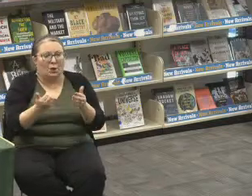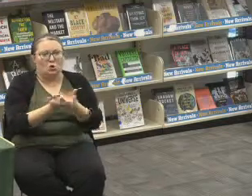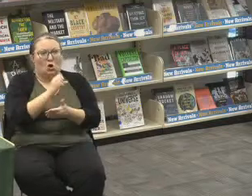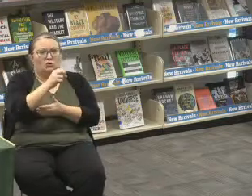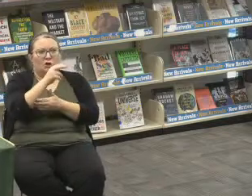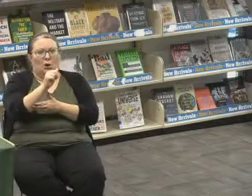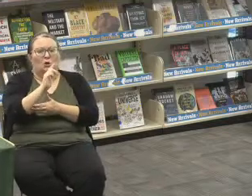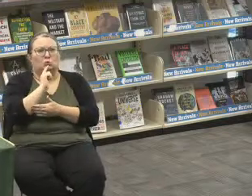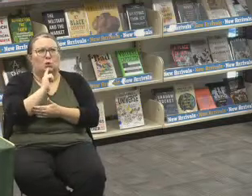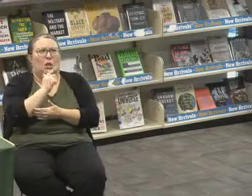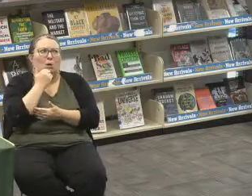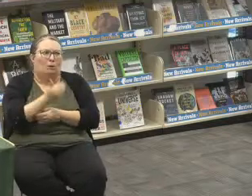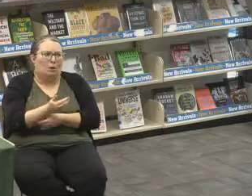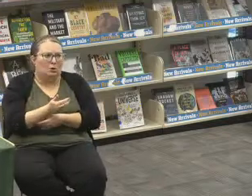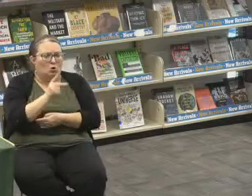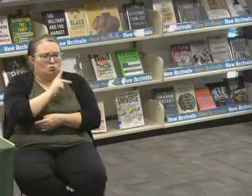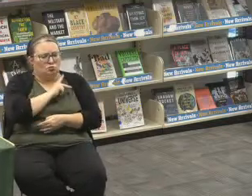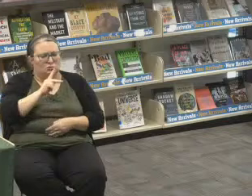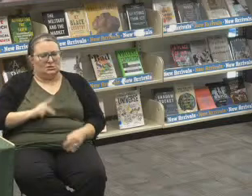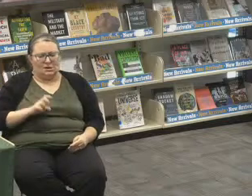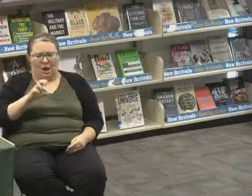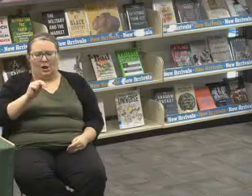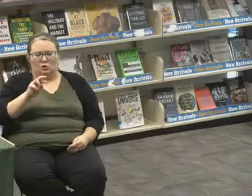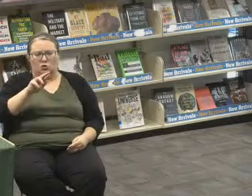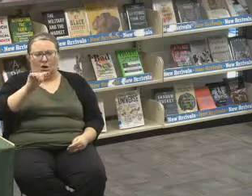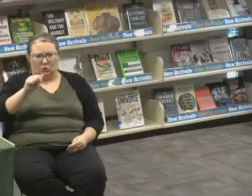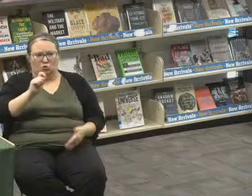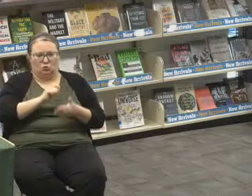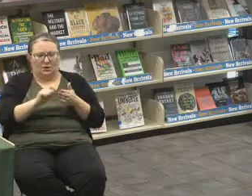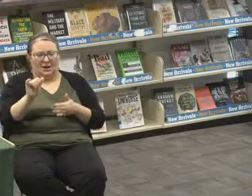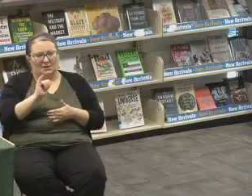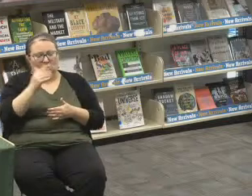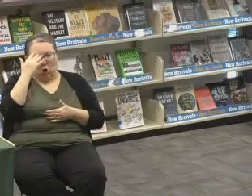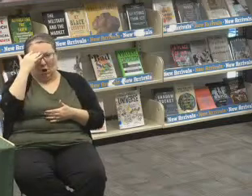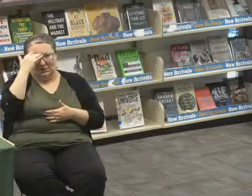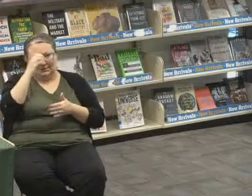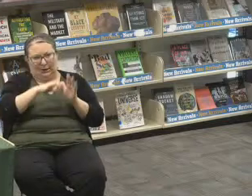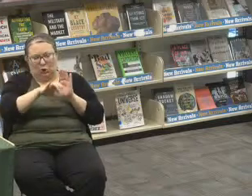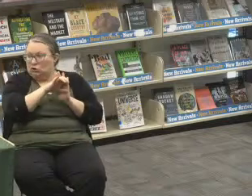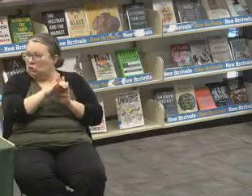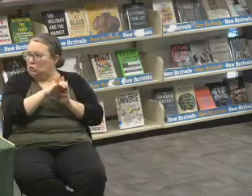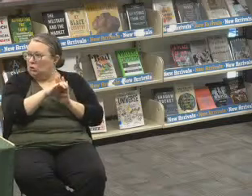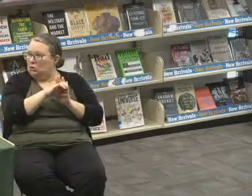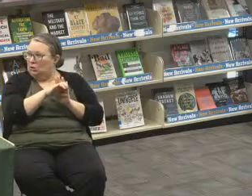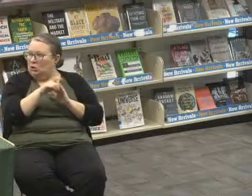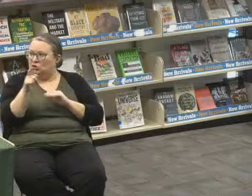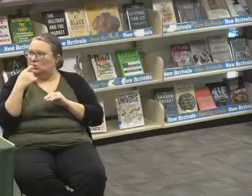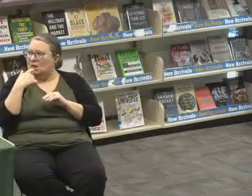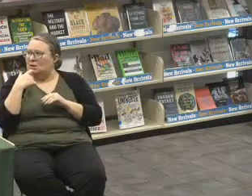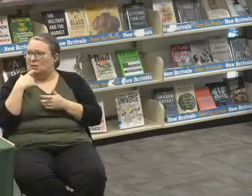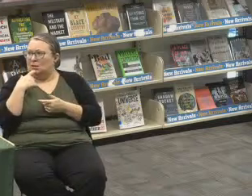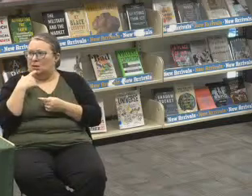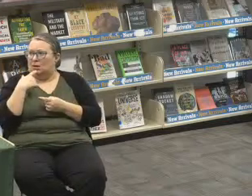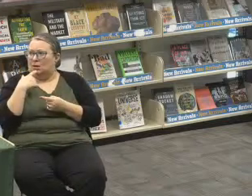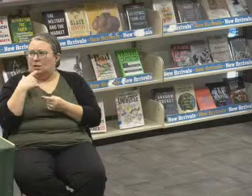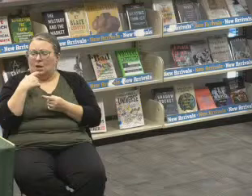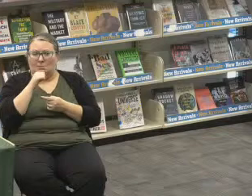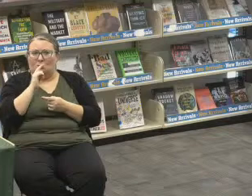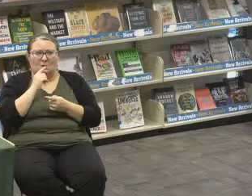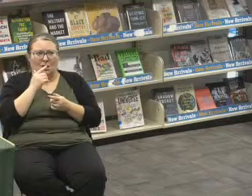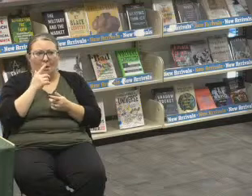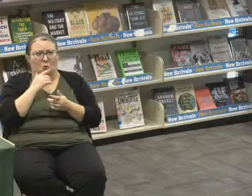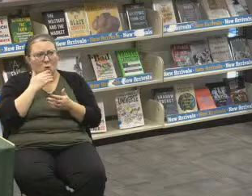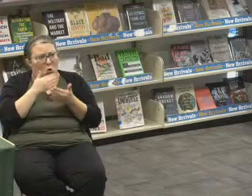so good. Princess Entrapta was actually written as an autistic character. And at one point she just says this, she's really good at